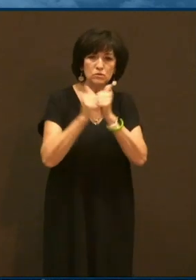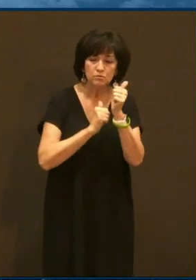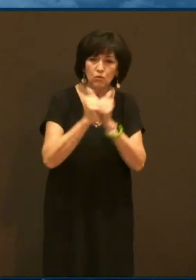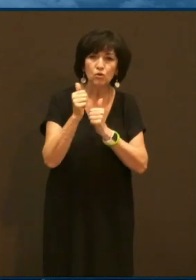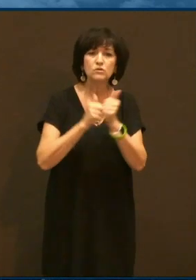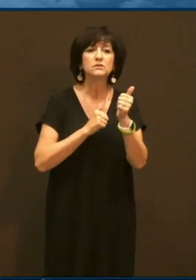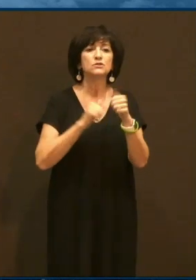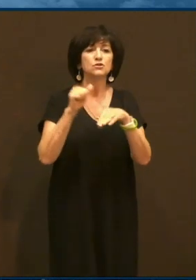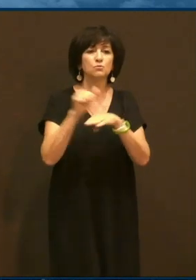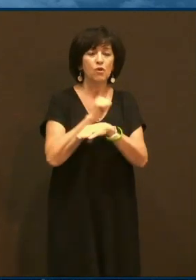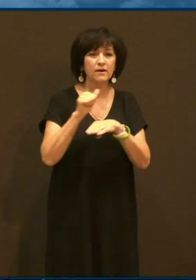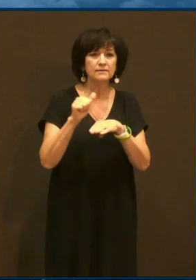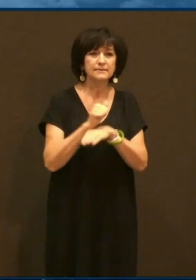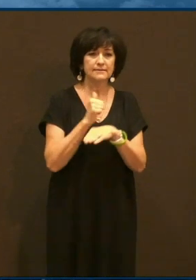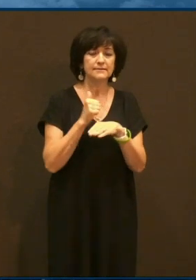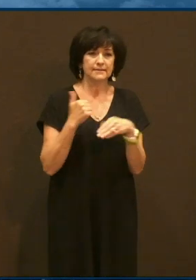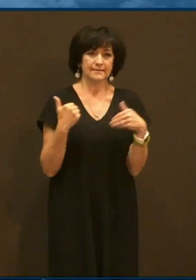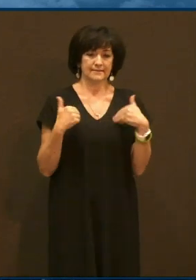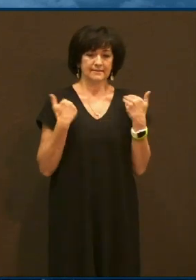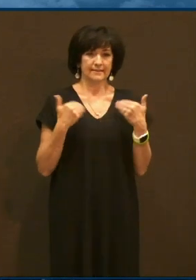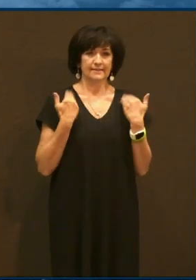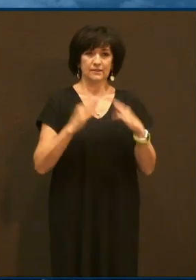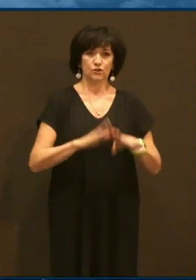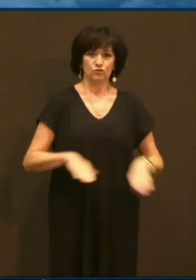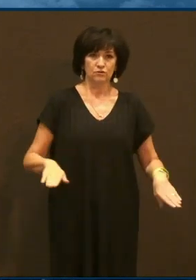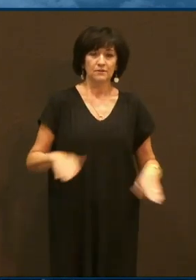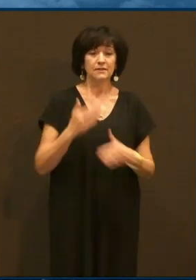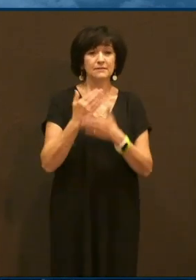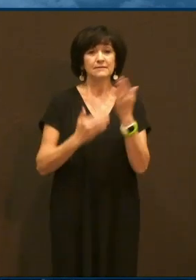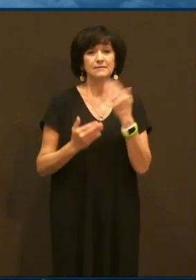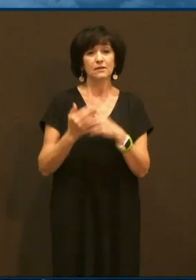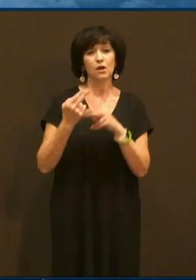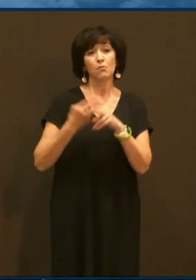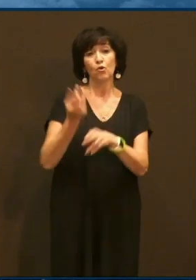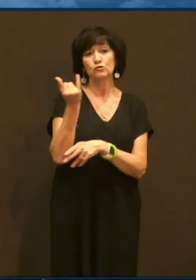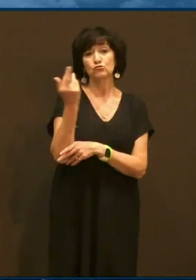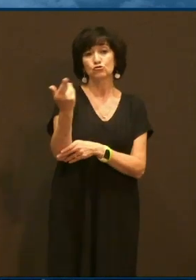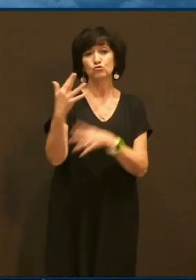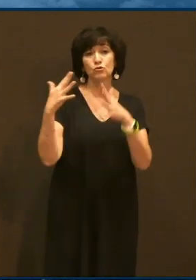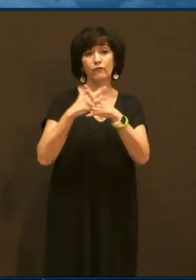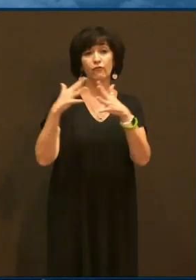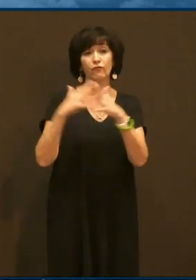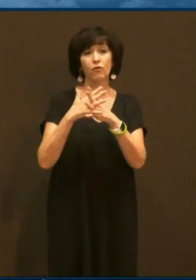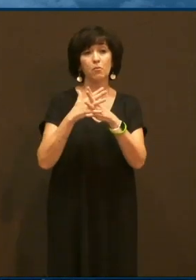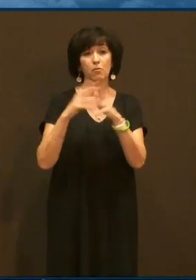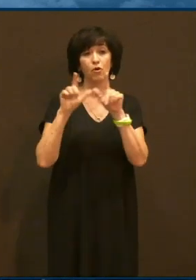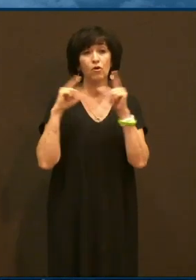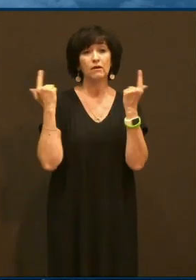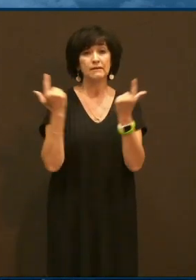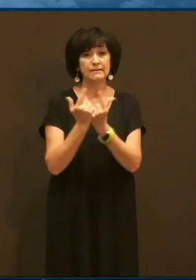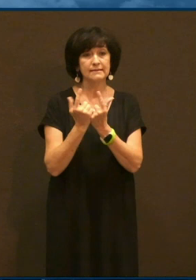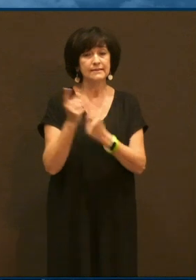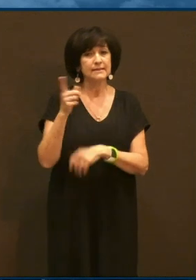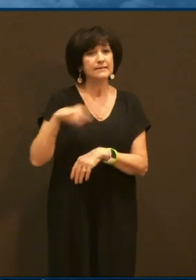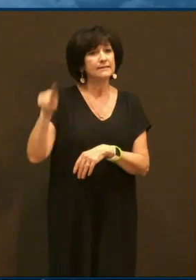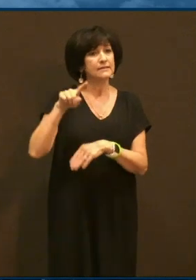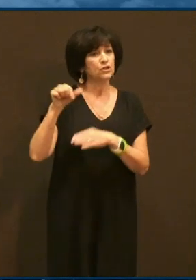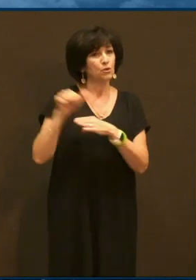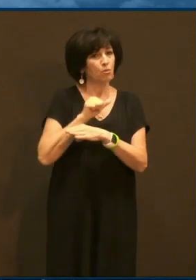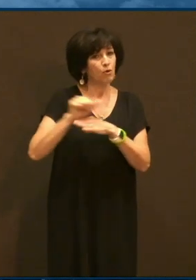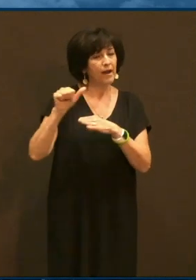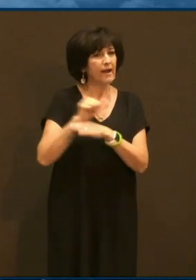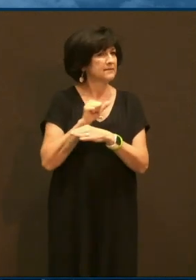practices, Little League, some of the junior football leagues that are starting to practice without paying a lot of attention to